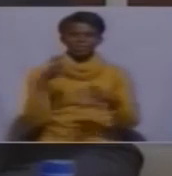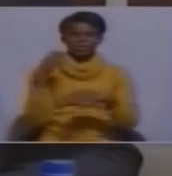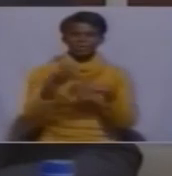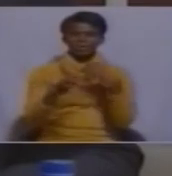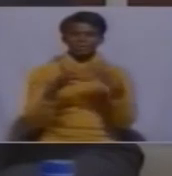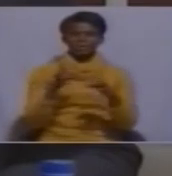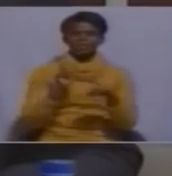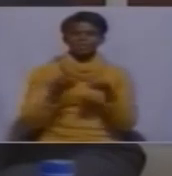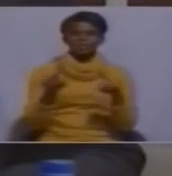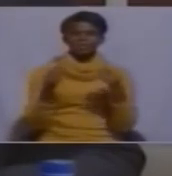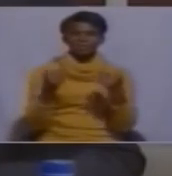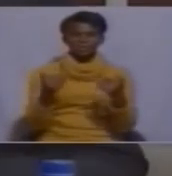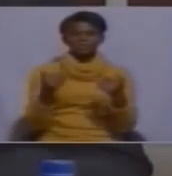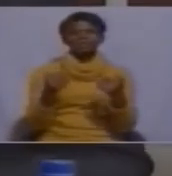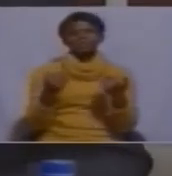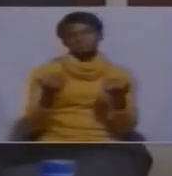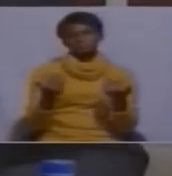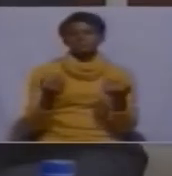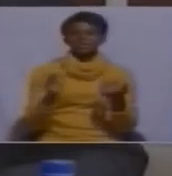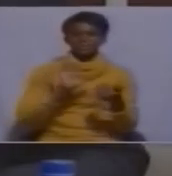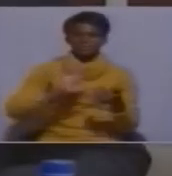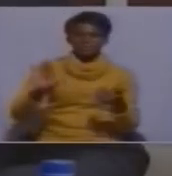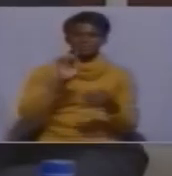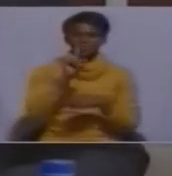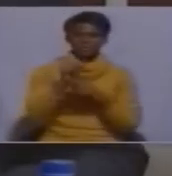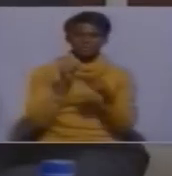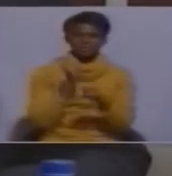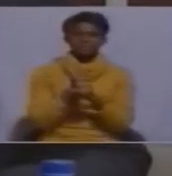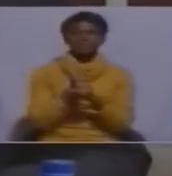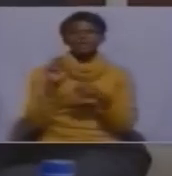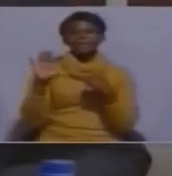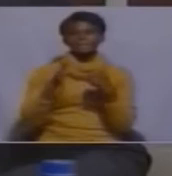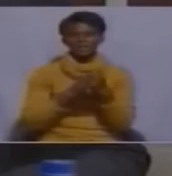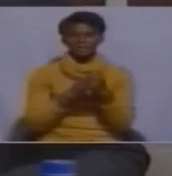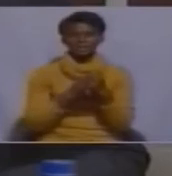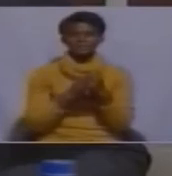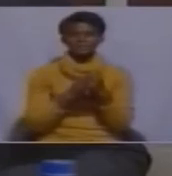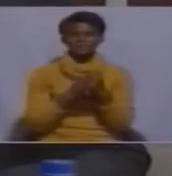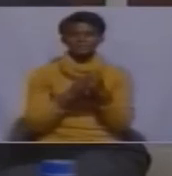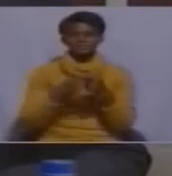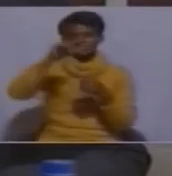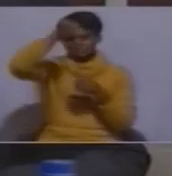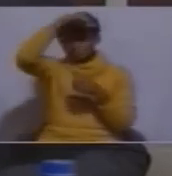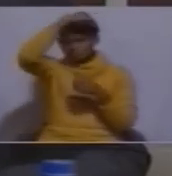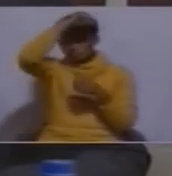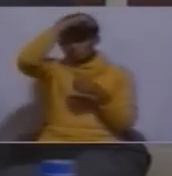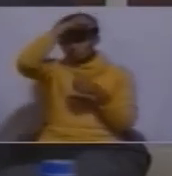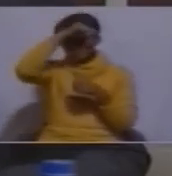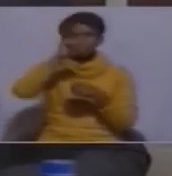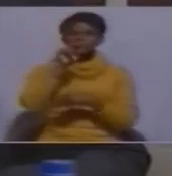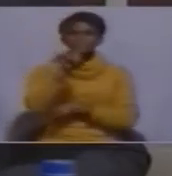then, that is all in the past now. I was suspended for 1 year. I came back, graduated in